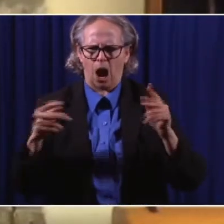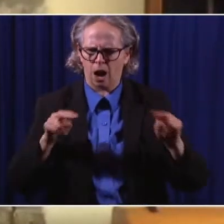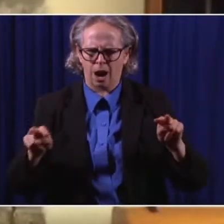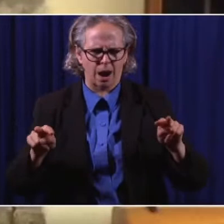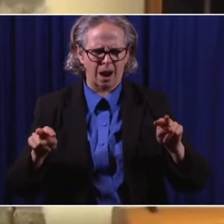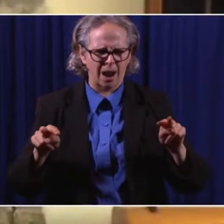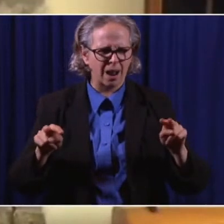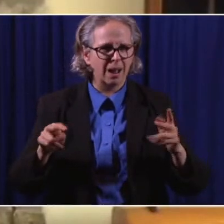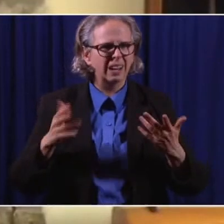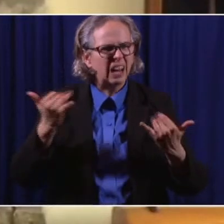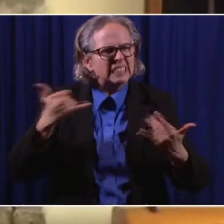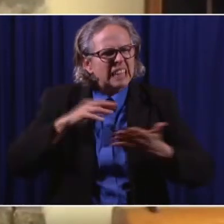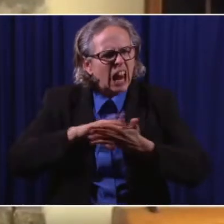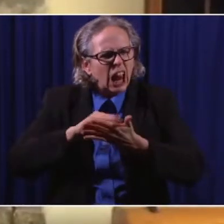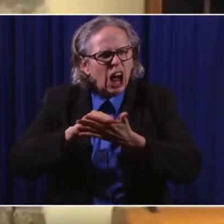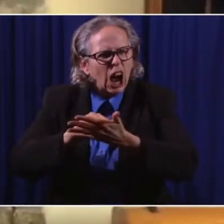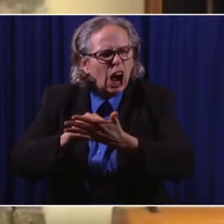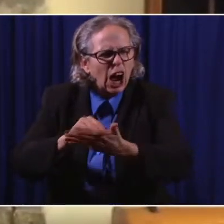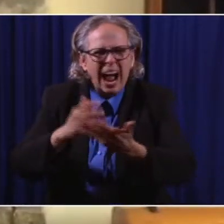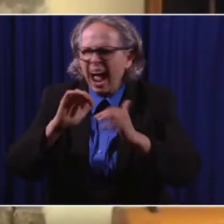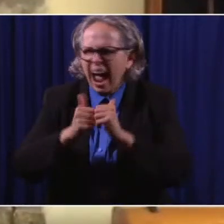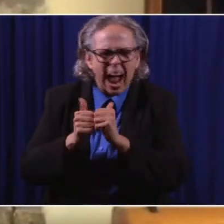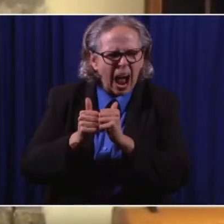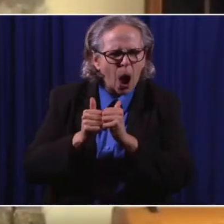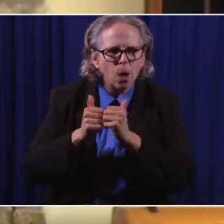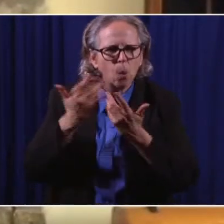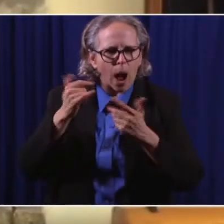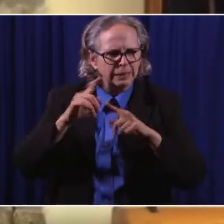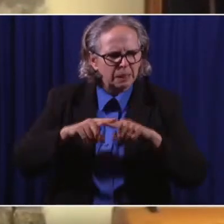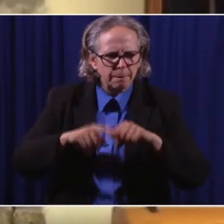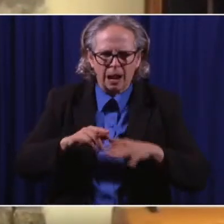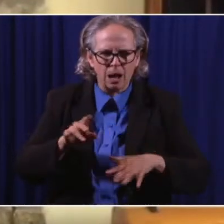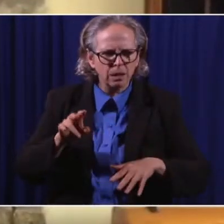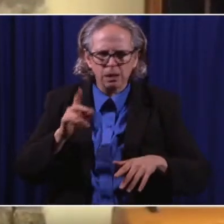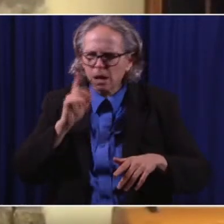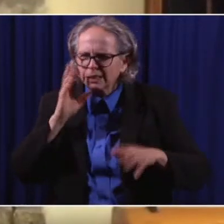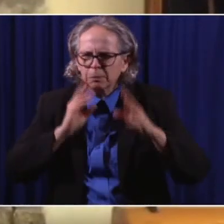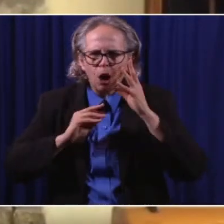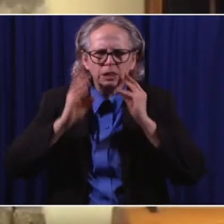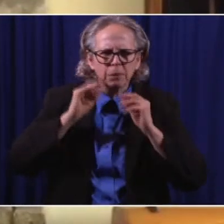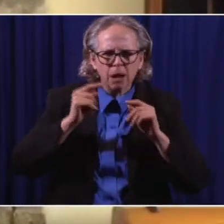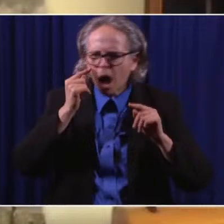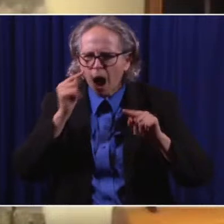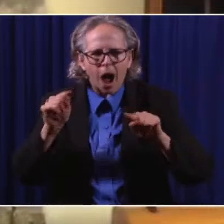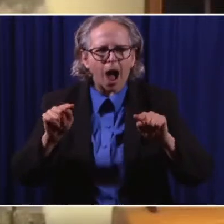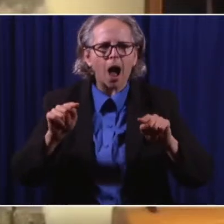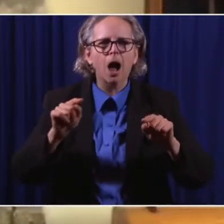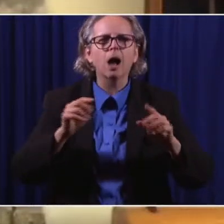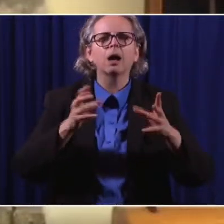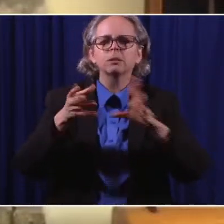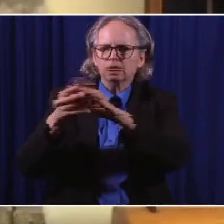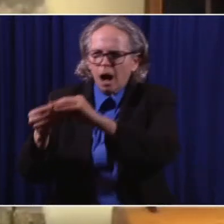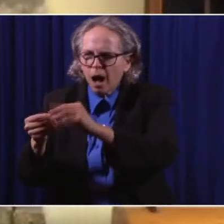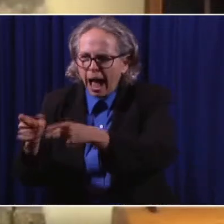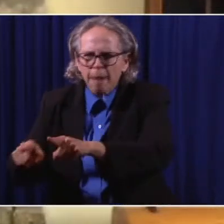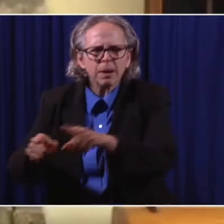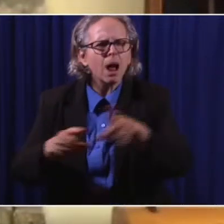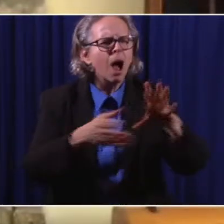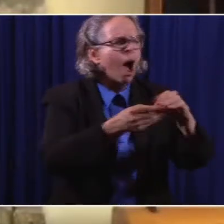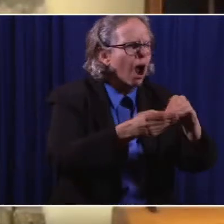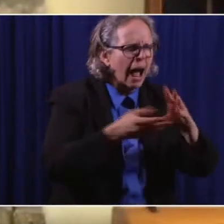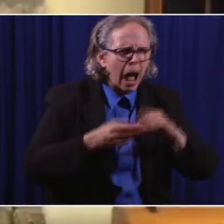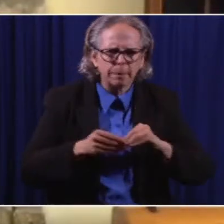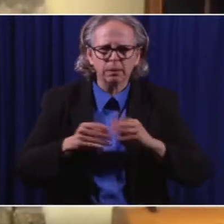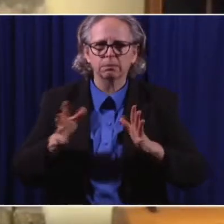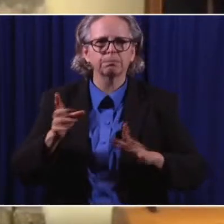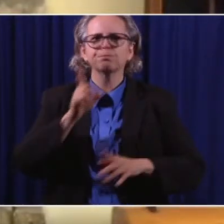now, we are just not seeing a lot of spread directly in the classroom. And when you go up on